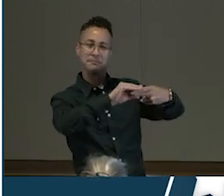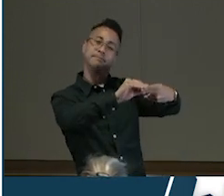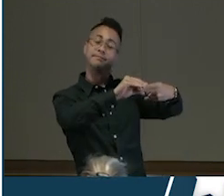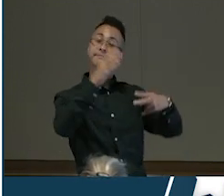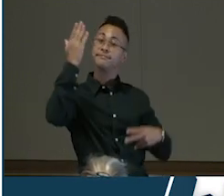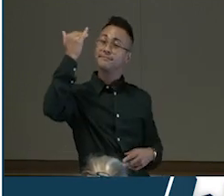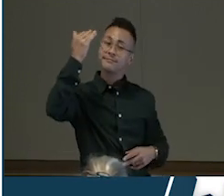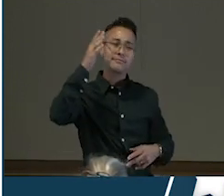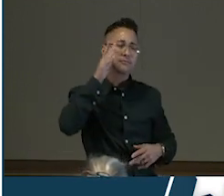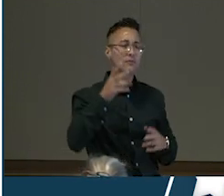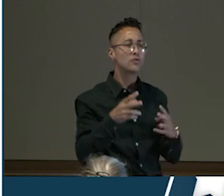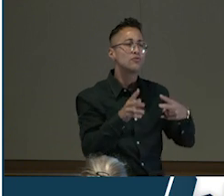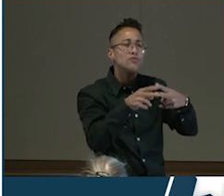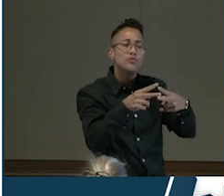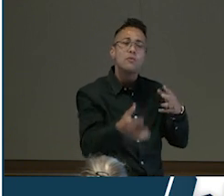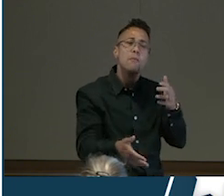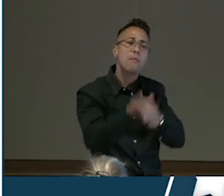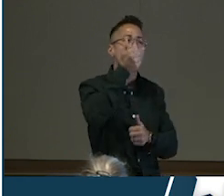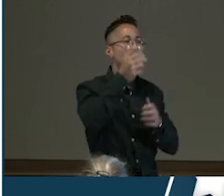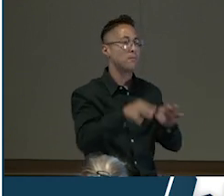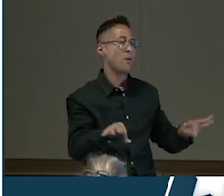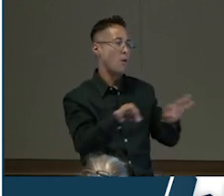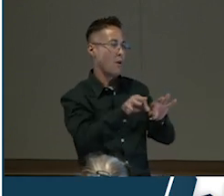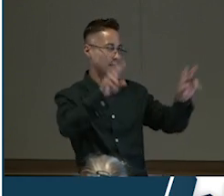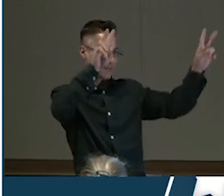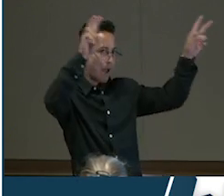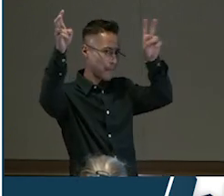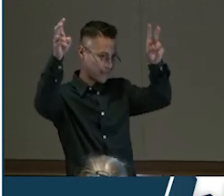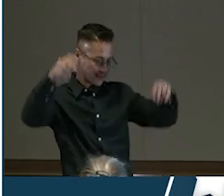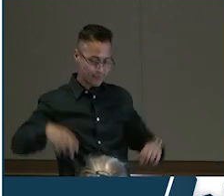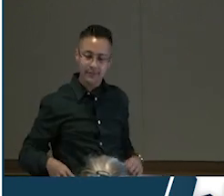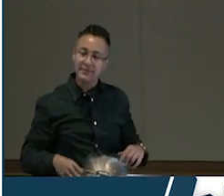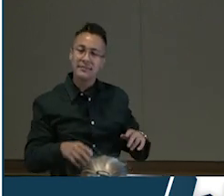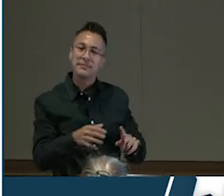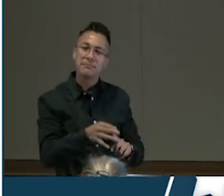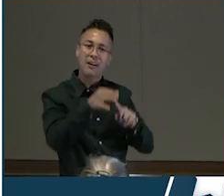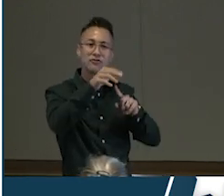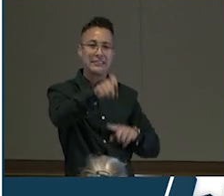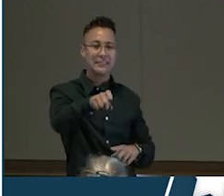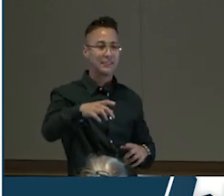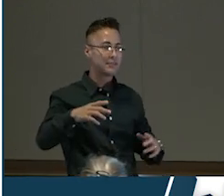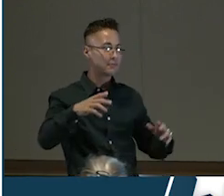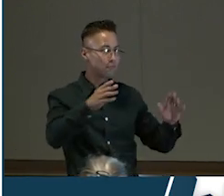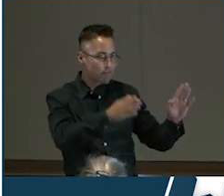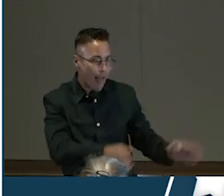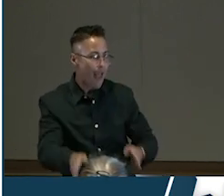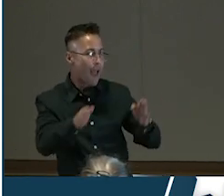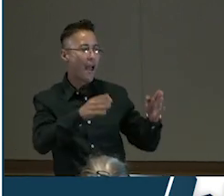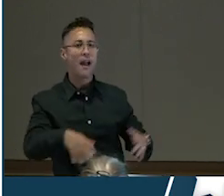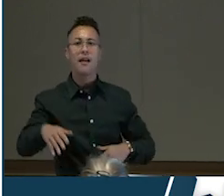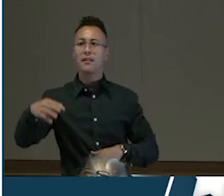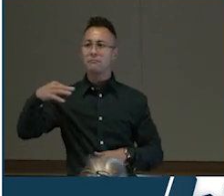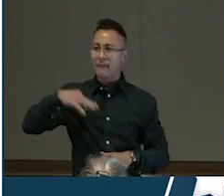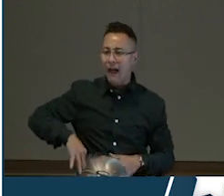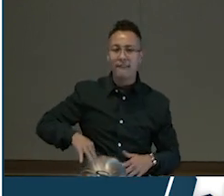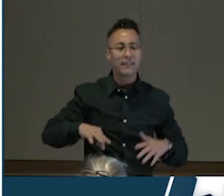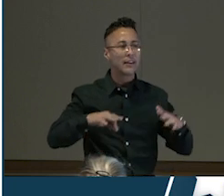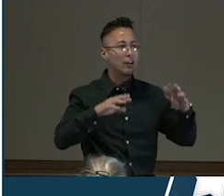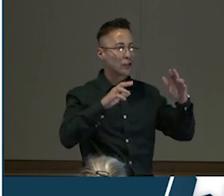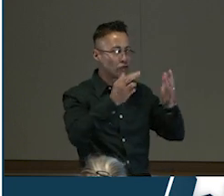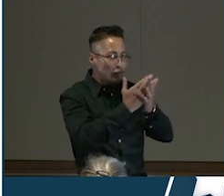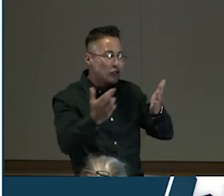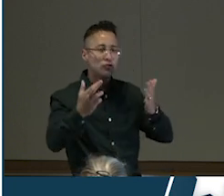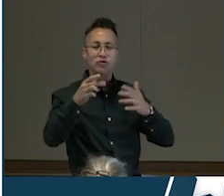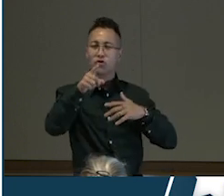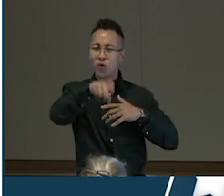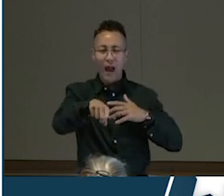end up being the two most important topics. Special needs planning in the sense of all of the benefits and resources and nuances that you guys look through